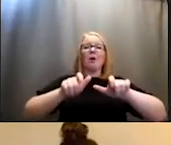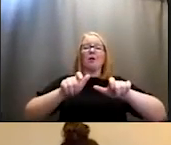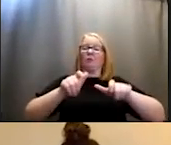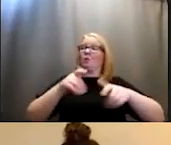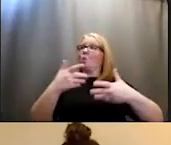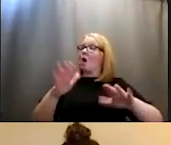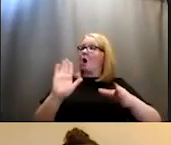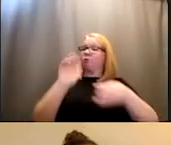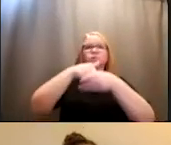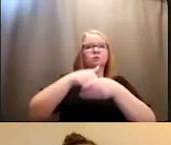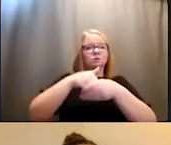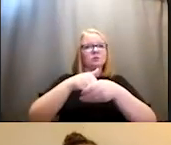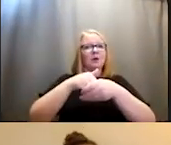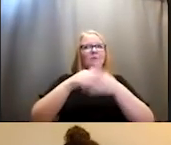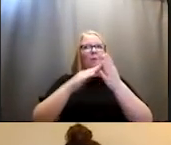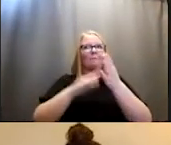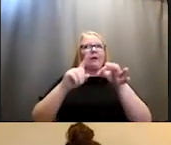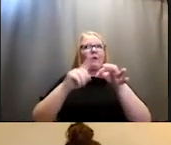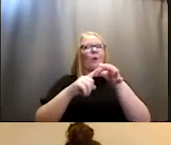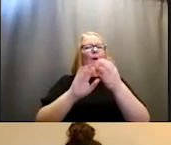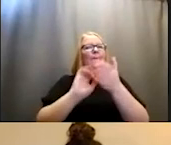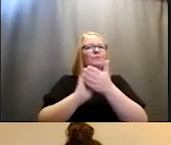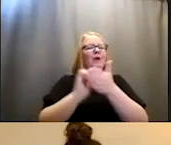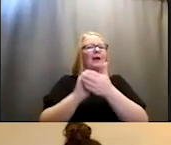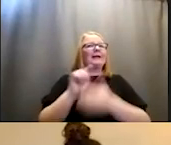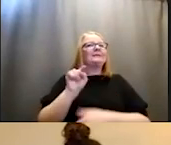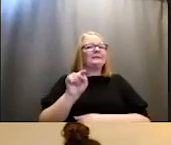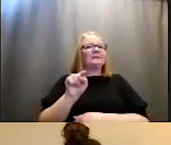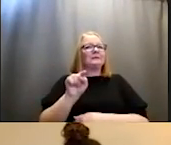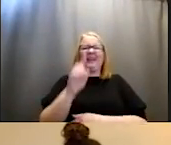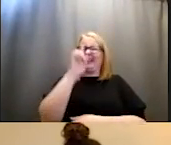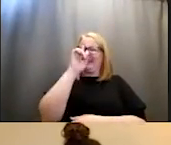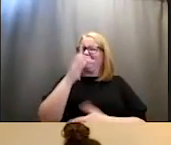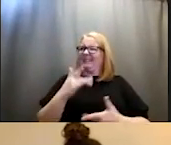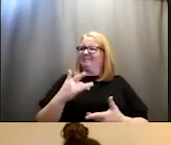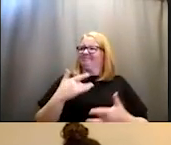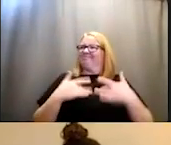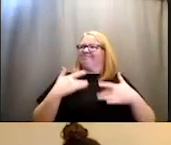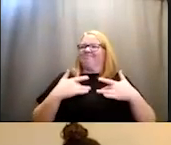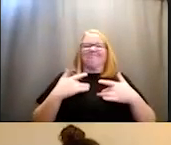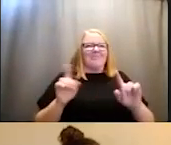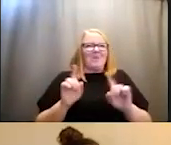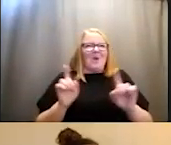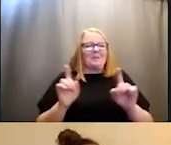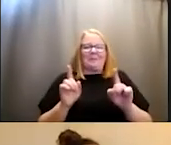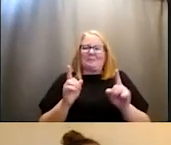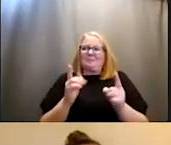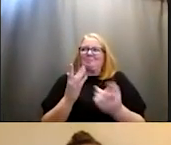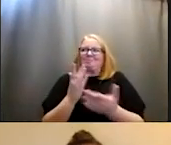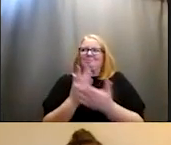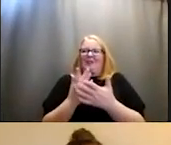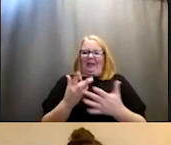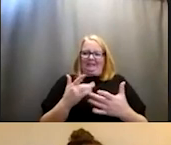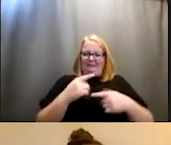cultural cachet of the Mary Quant brand. And really, I think for me, the thing that I find most interesting is that this was the thing that survived longer